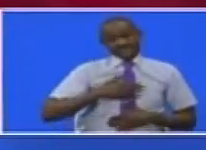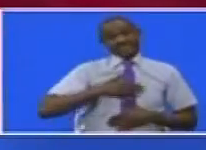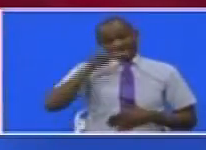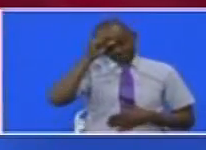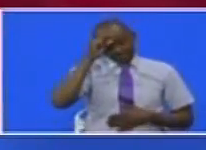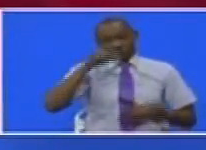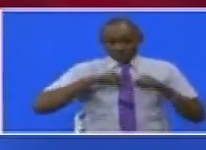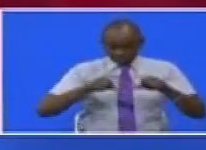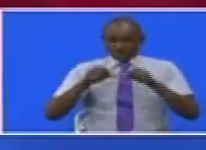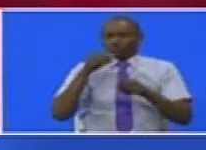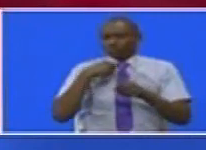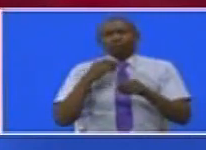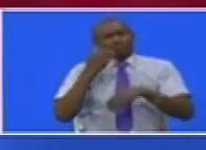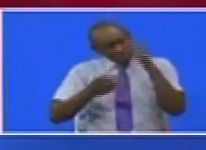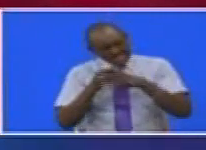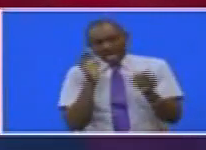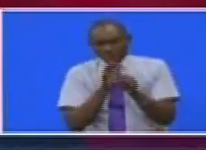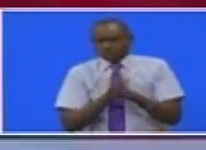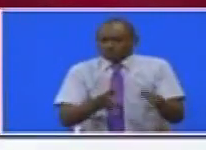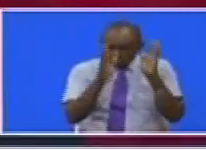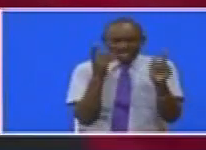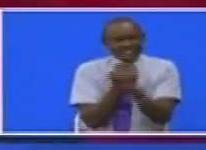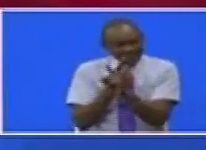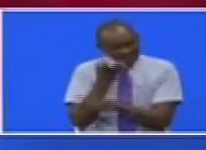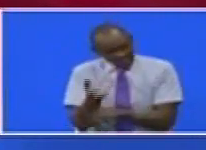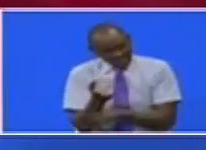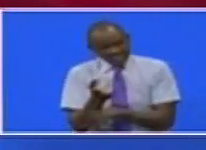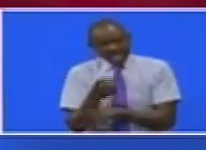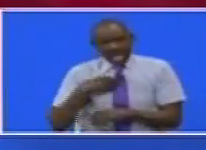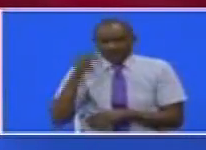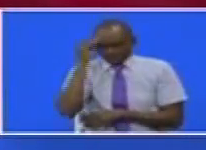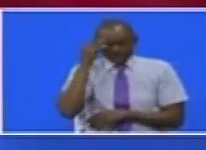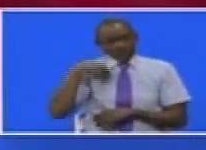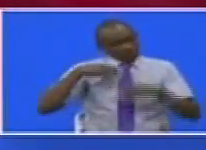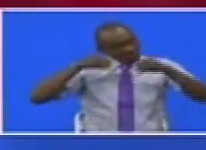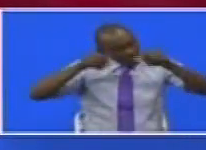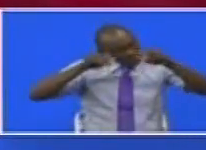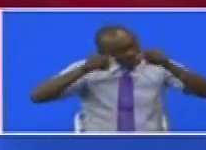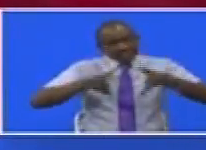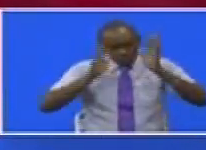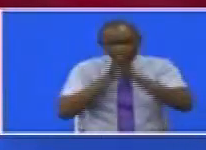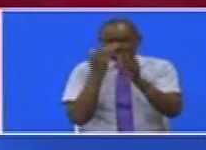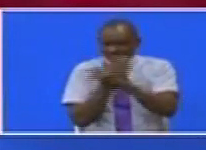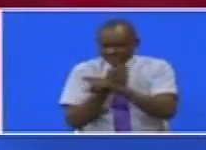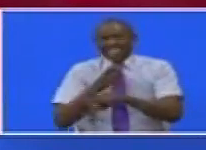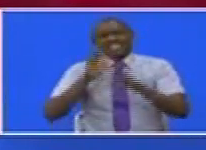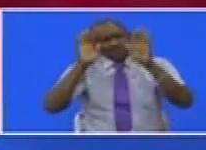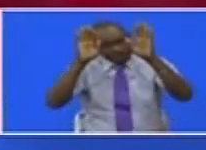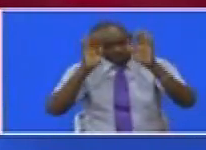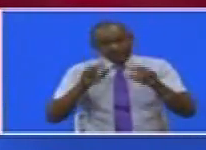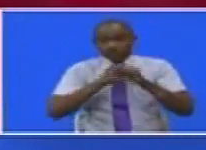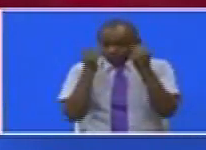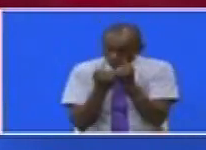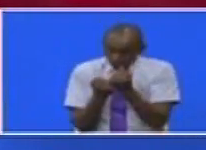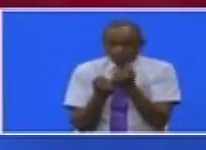to invest heavily in infrastructure, in the knowledge that quality infrastructure is critical to social